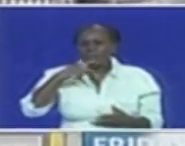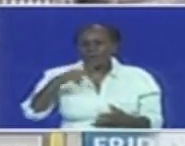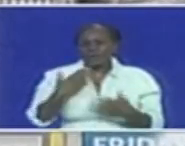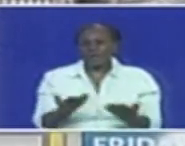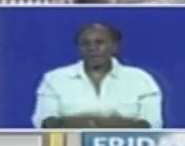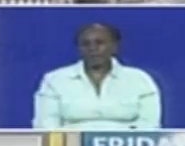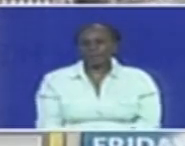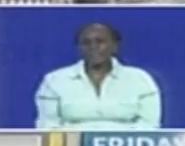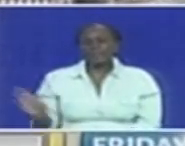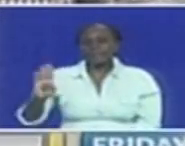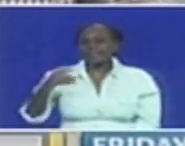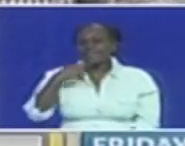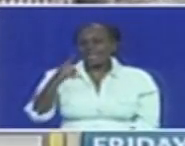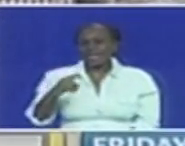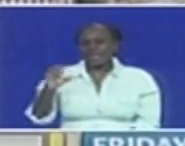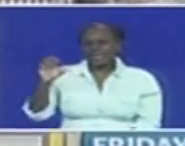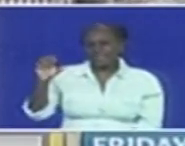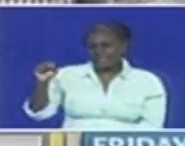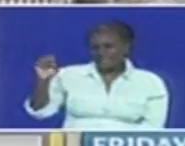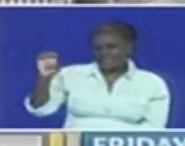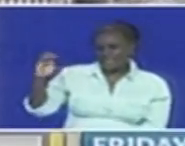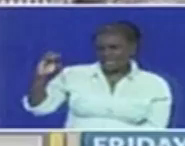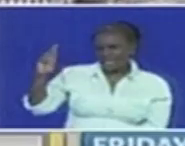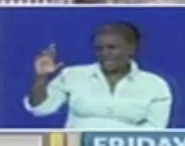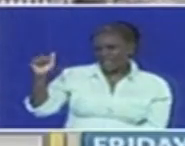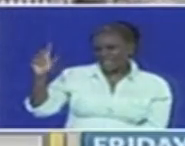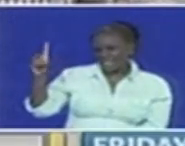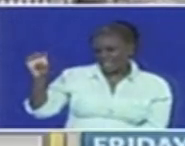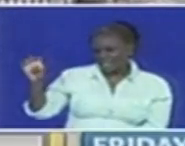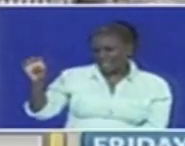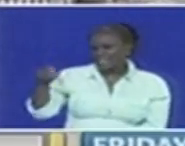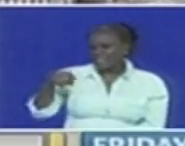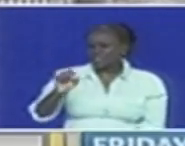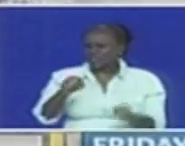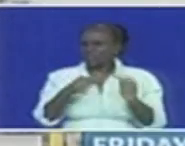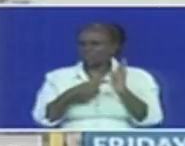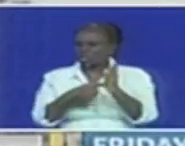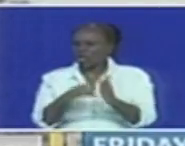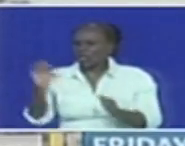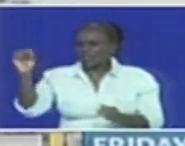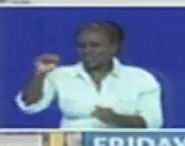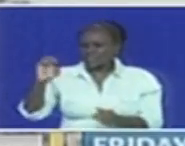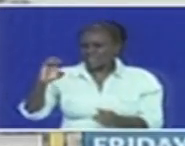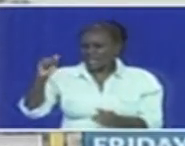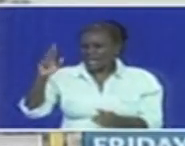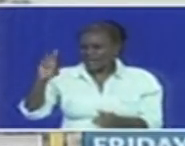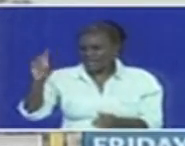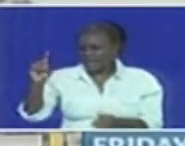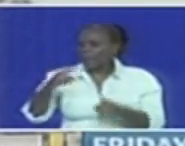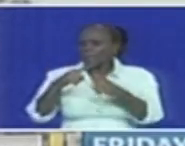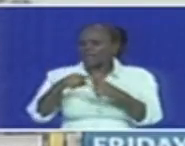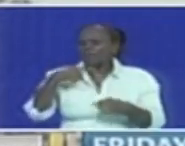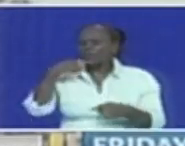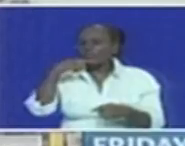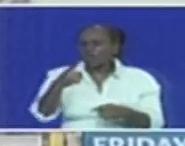Oh, Betty, we say sacred, sacred. The word appears to be sacred, mm-hmm. but we say sacred,